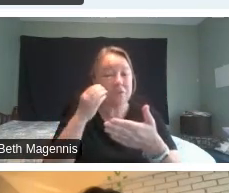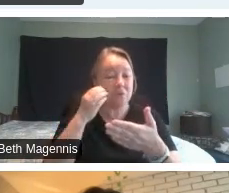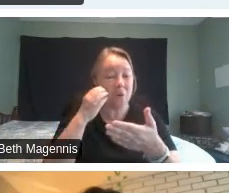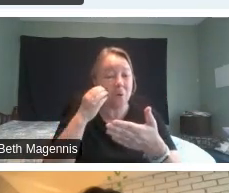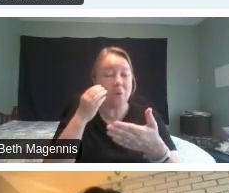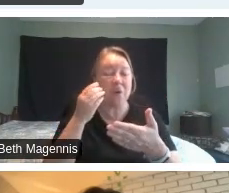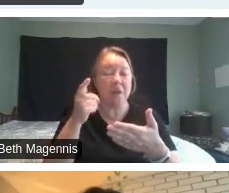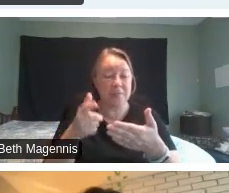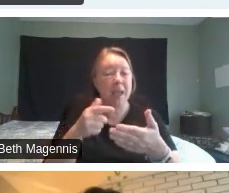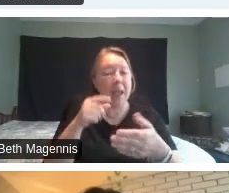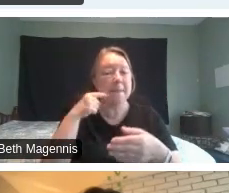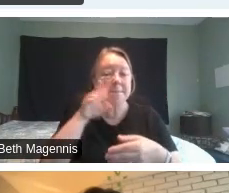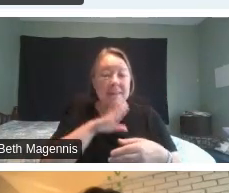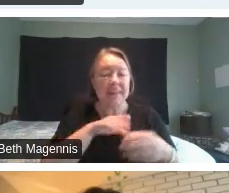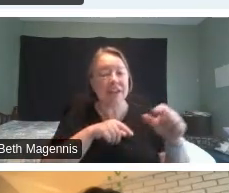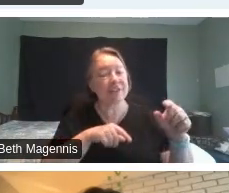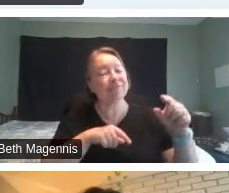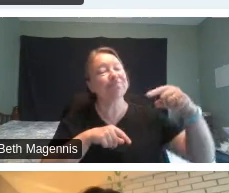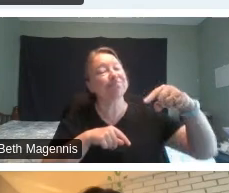moves.